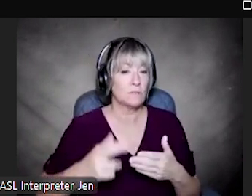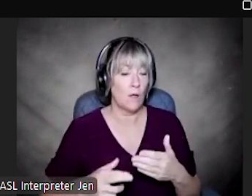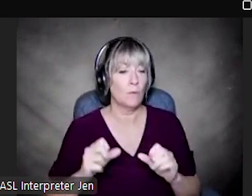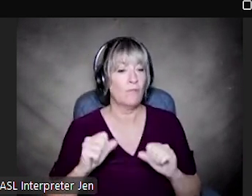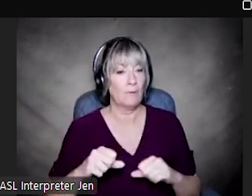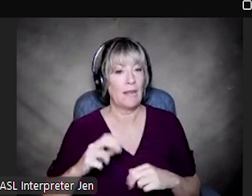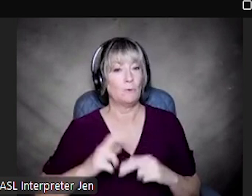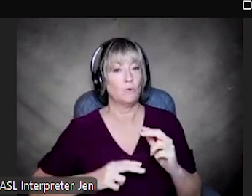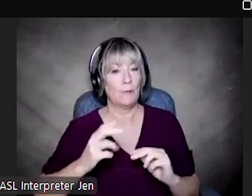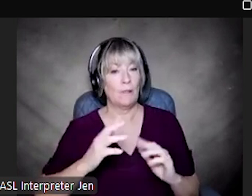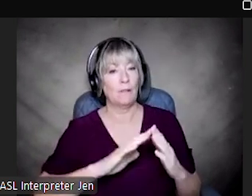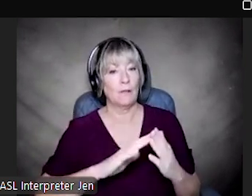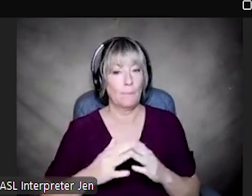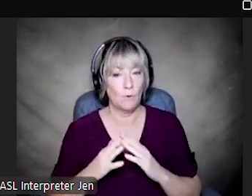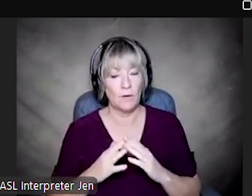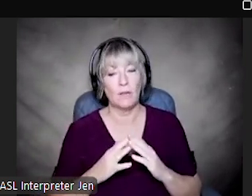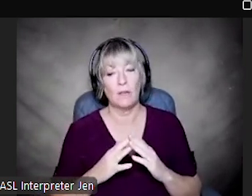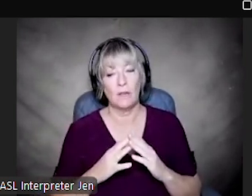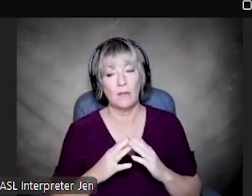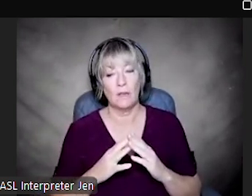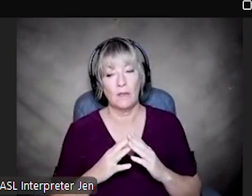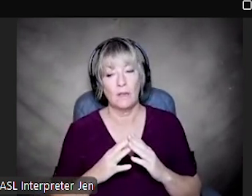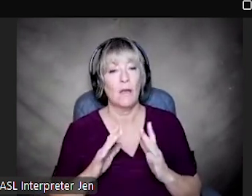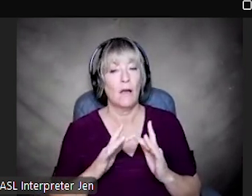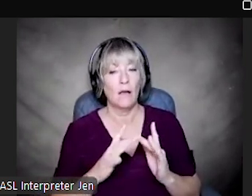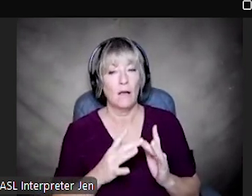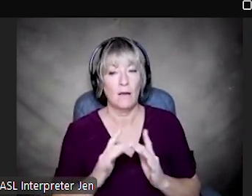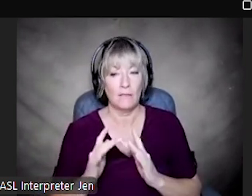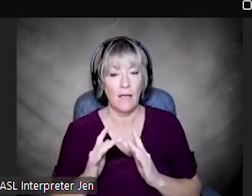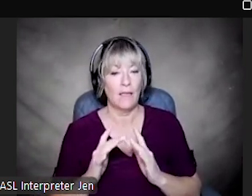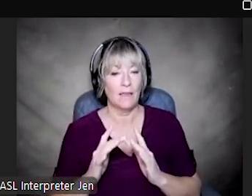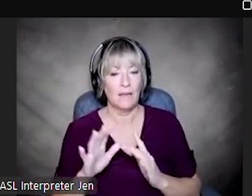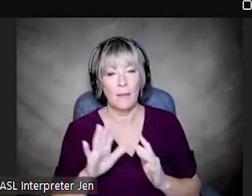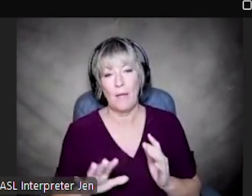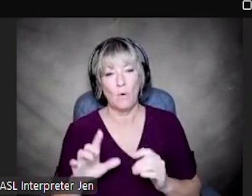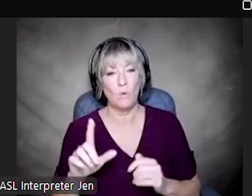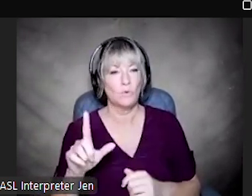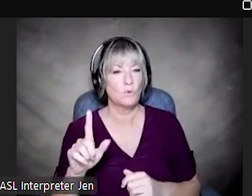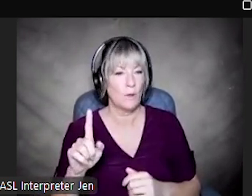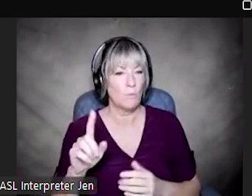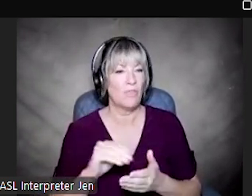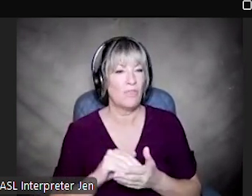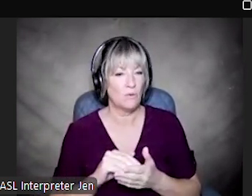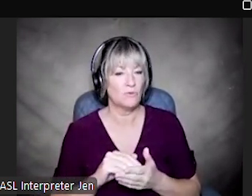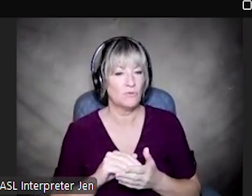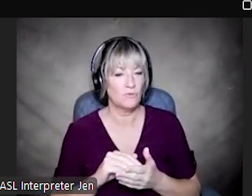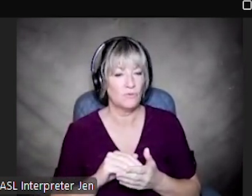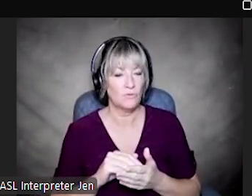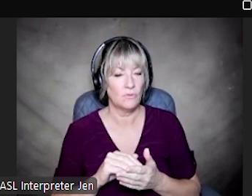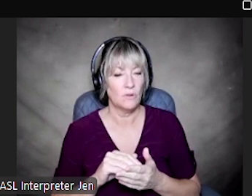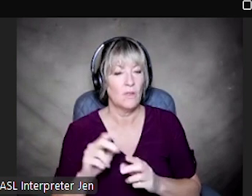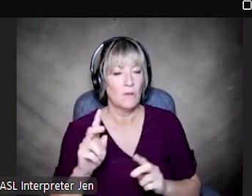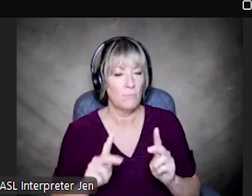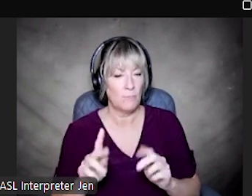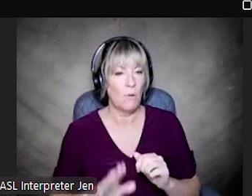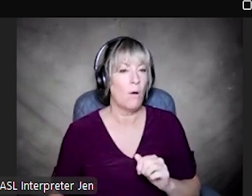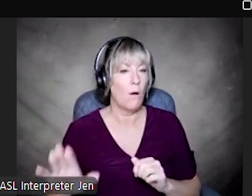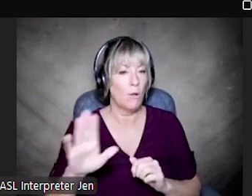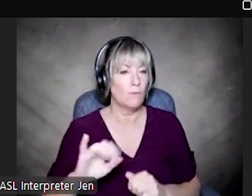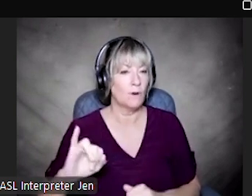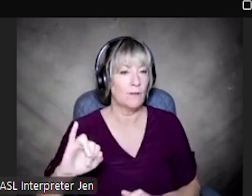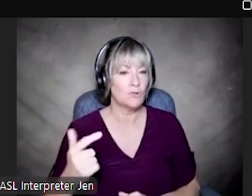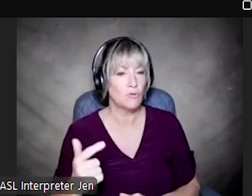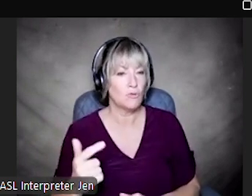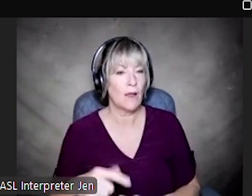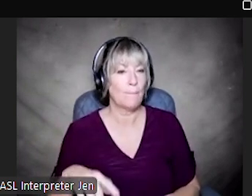build a community online of about 21,000 folks across Instagram and